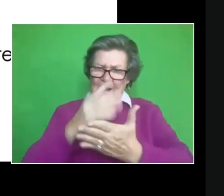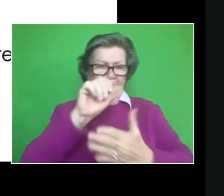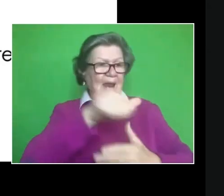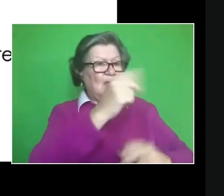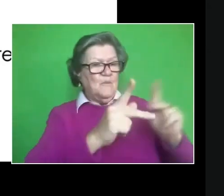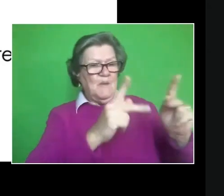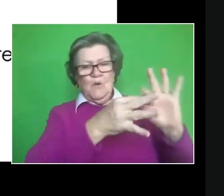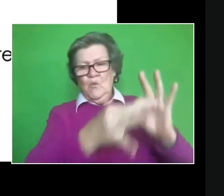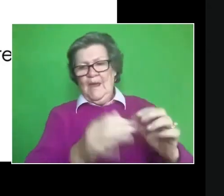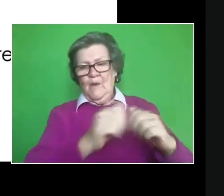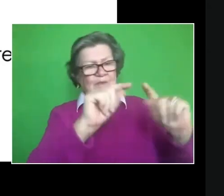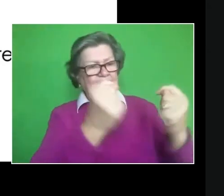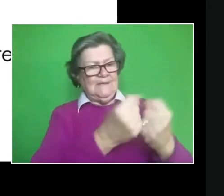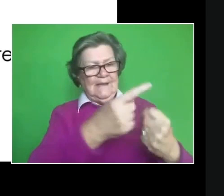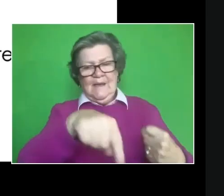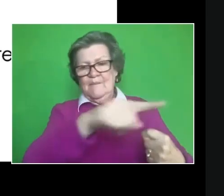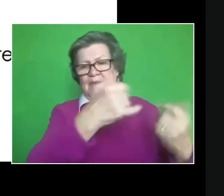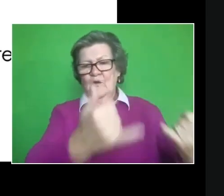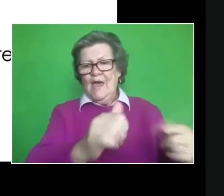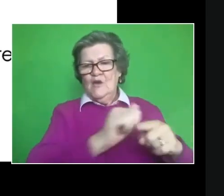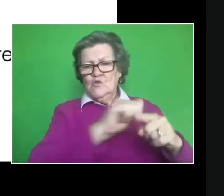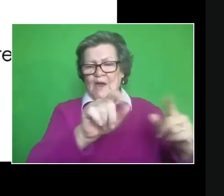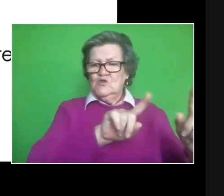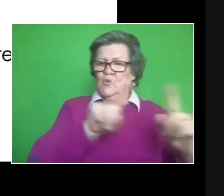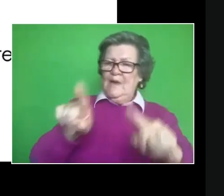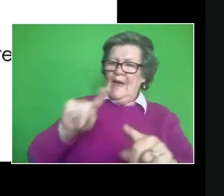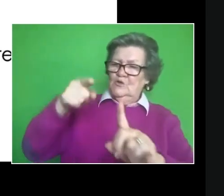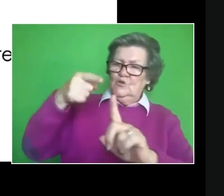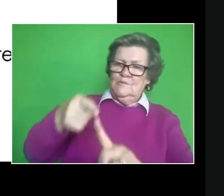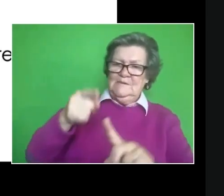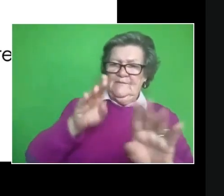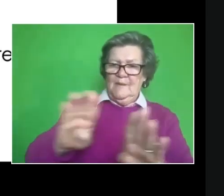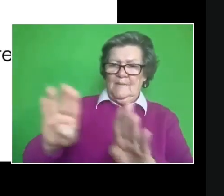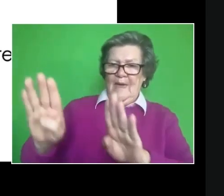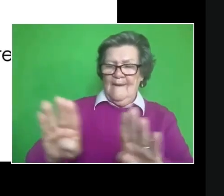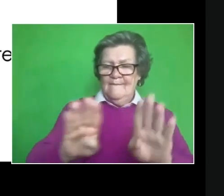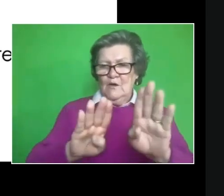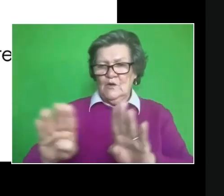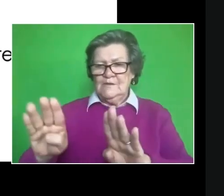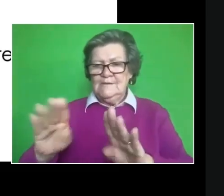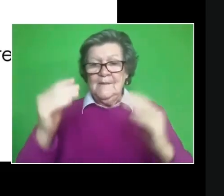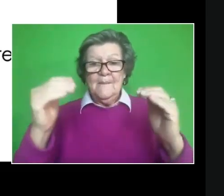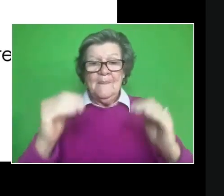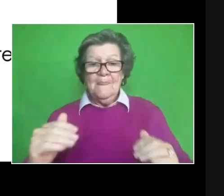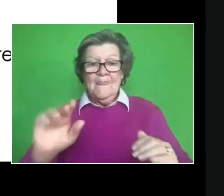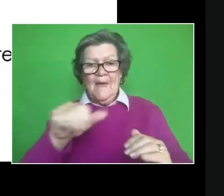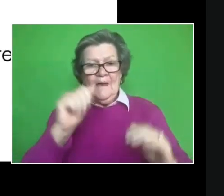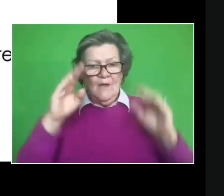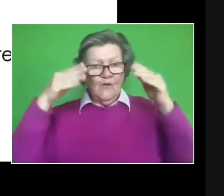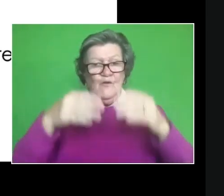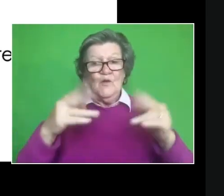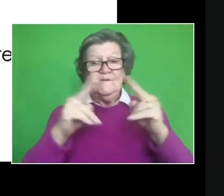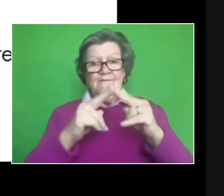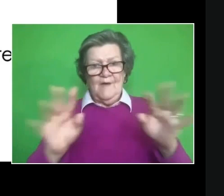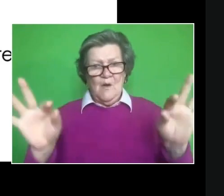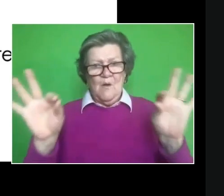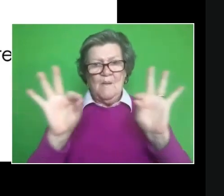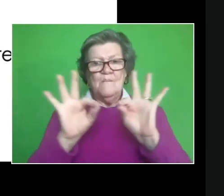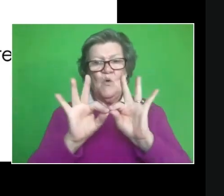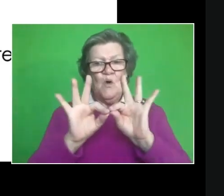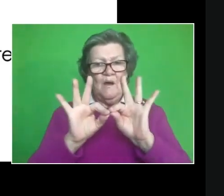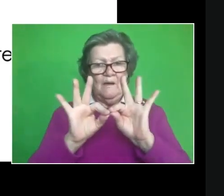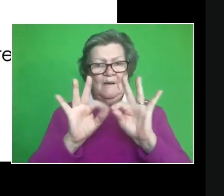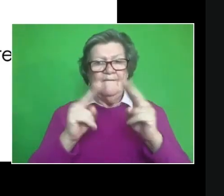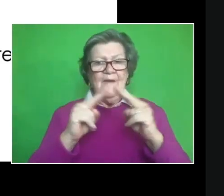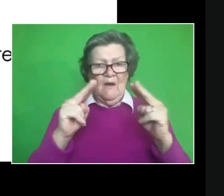are now trained to react to specific behaviors. And another focus that is really important and kind of central to the TIBS model